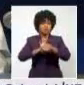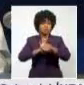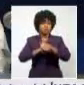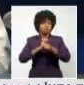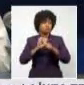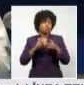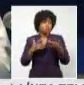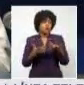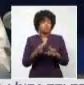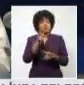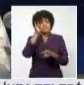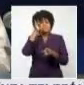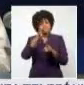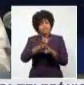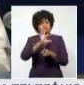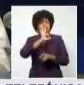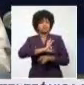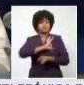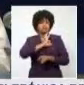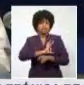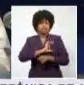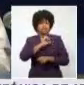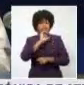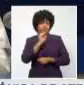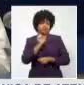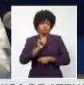symptoms of the disease. Therefore,